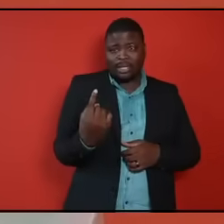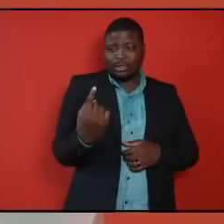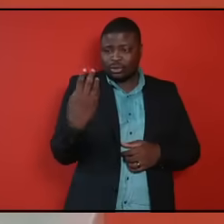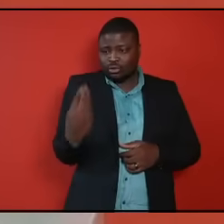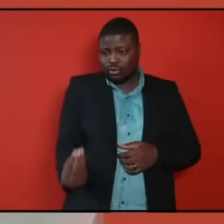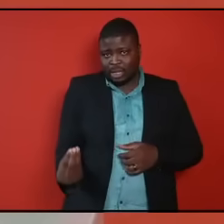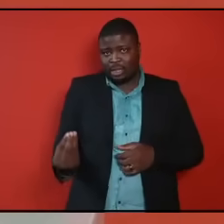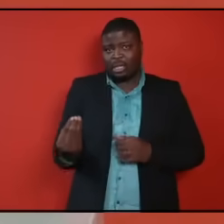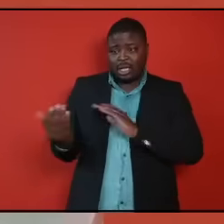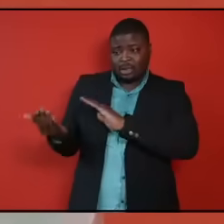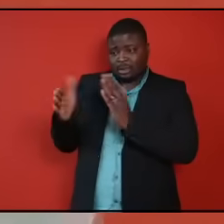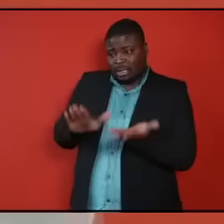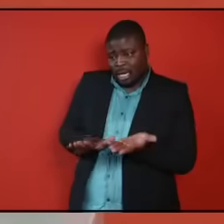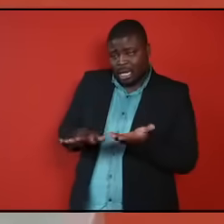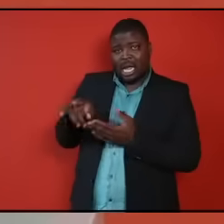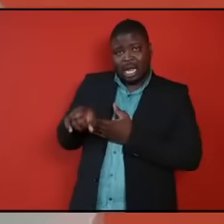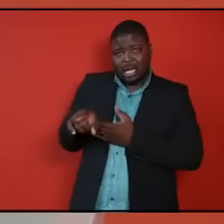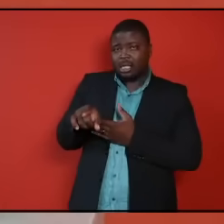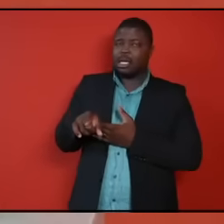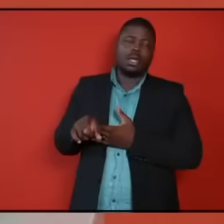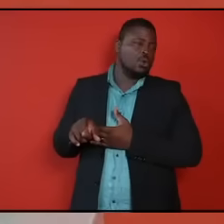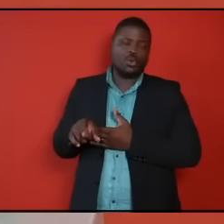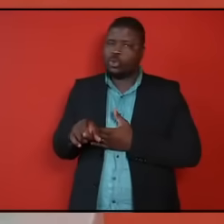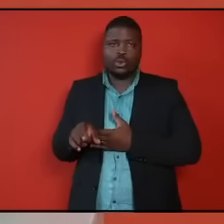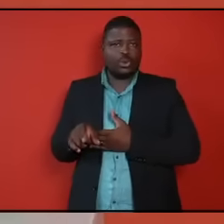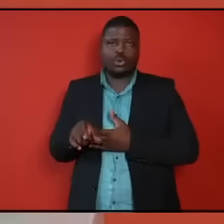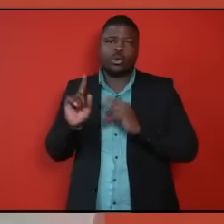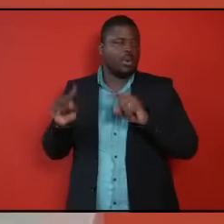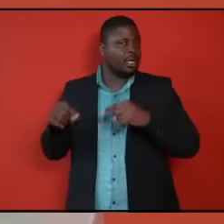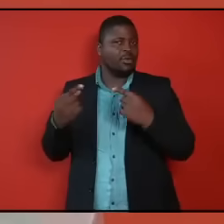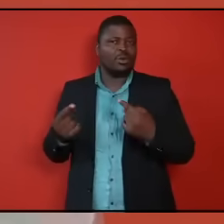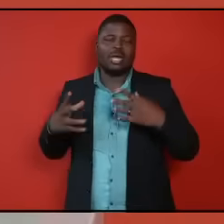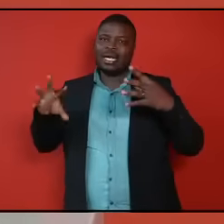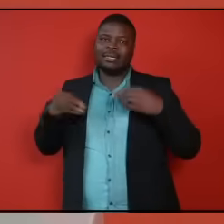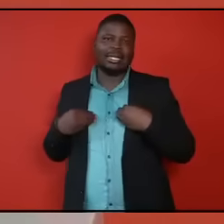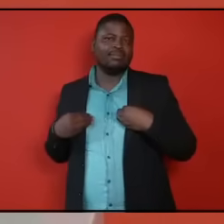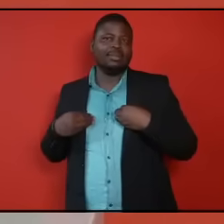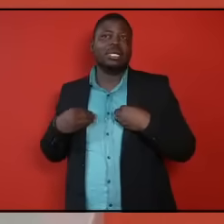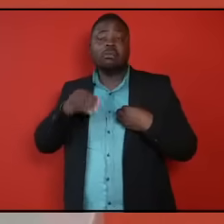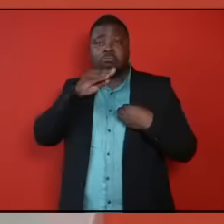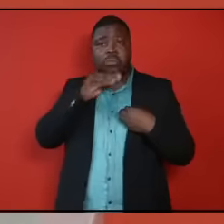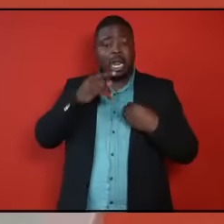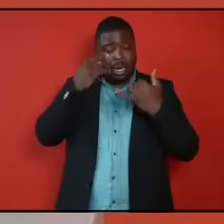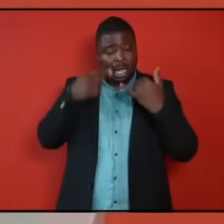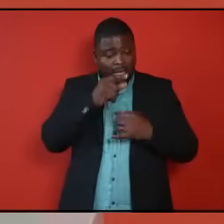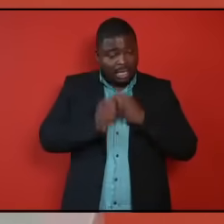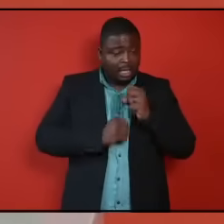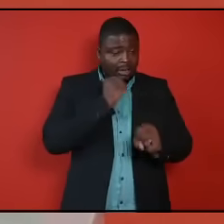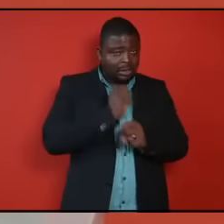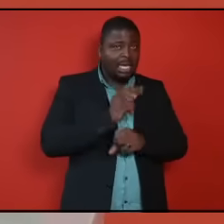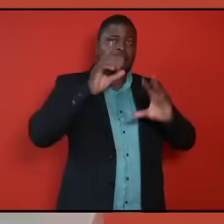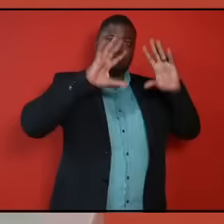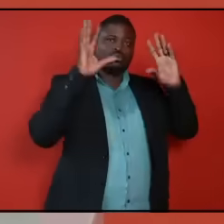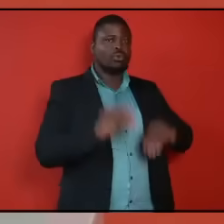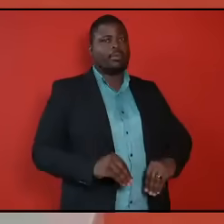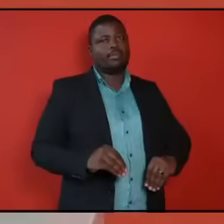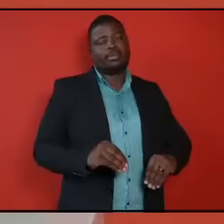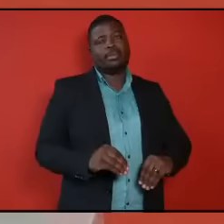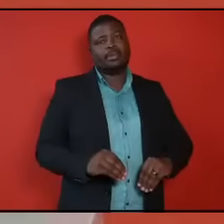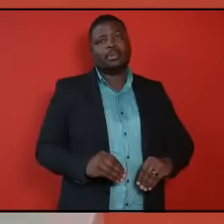hunger is one but too many. It stops this year. Not for